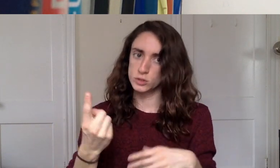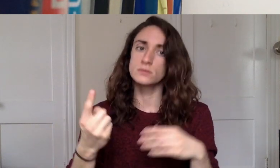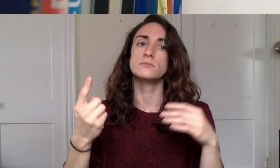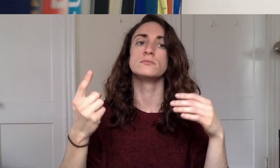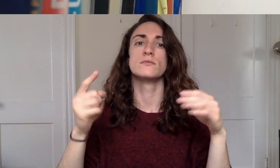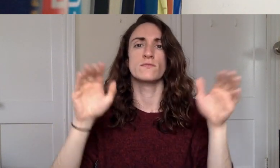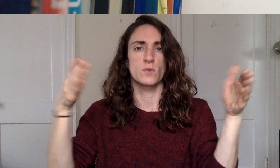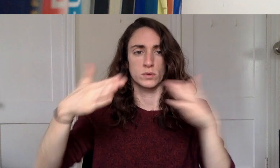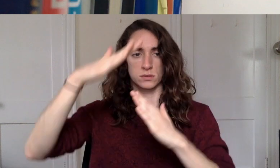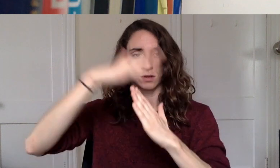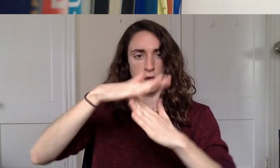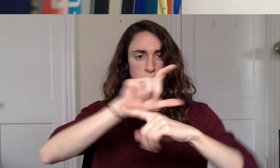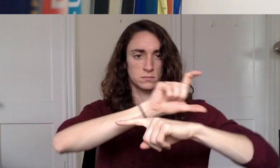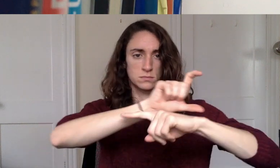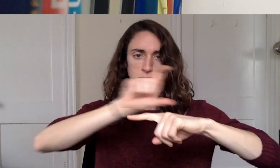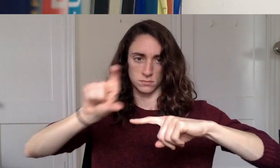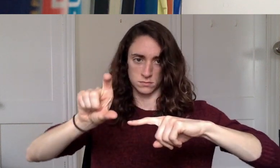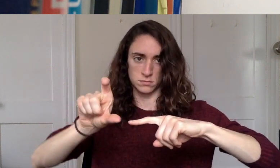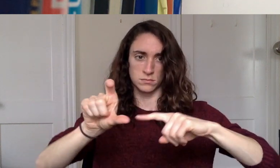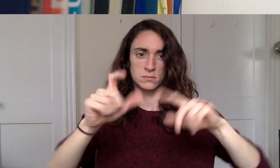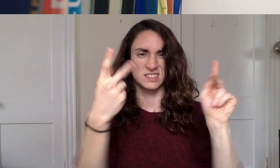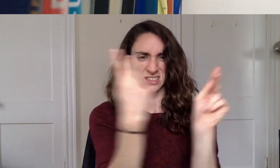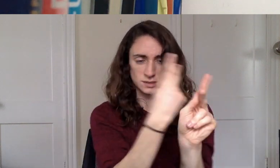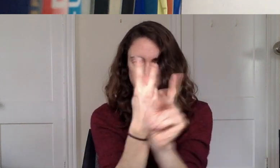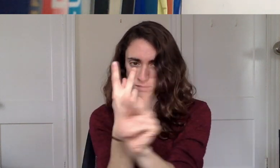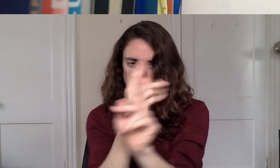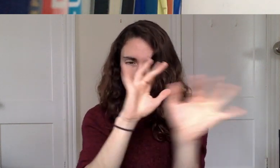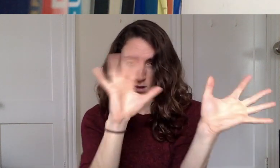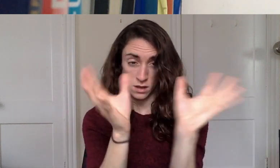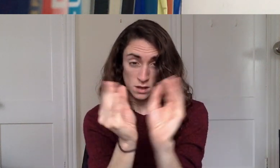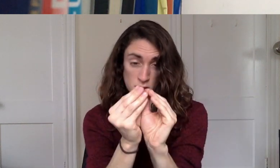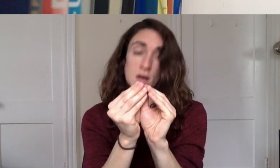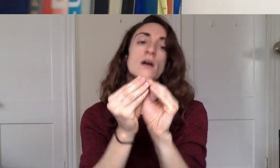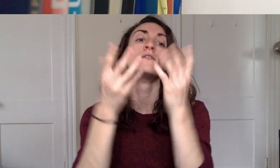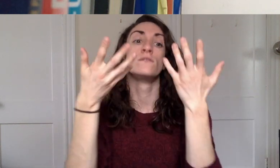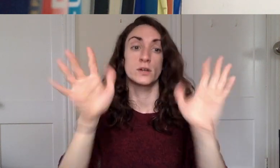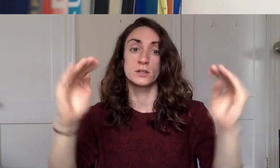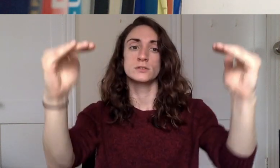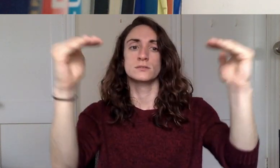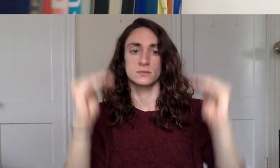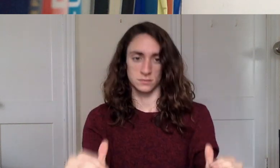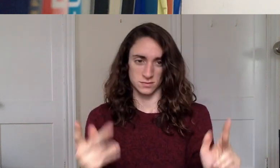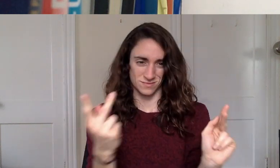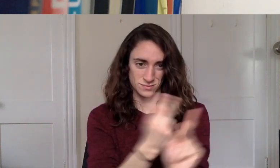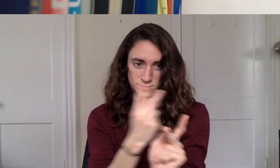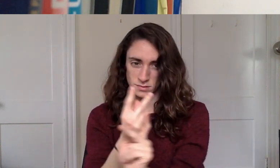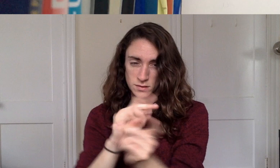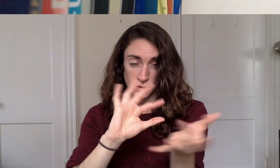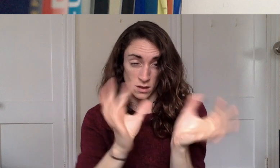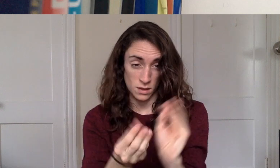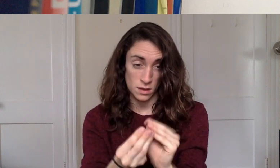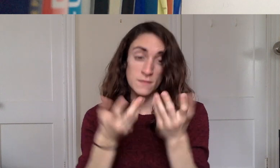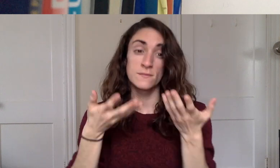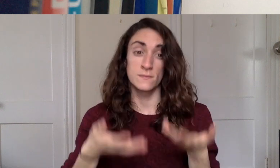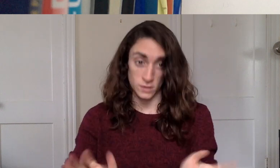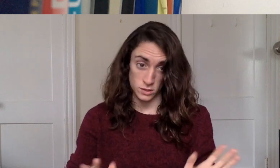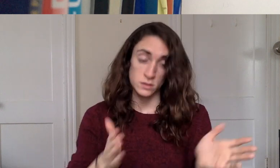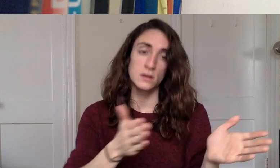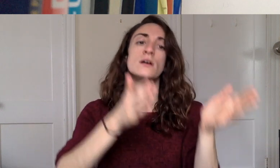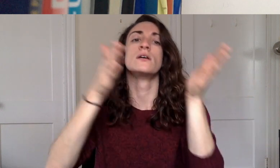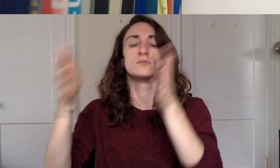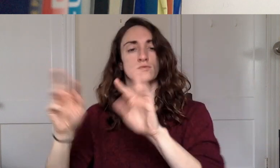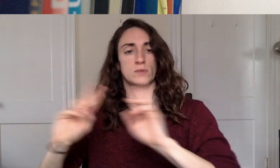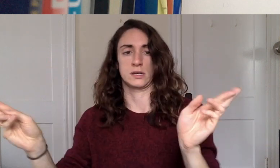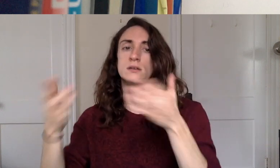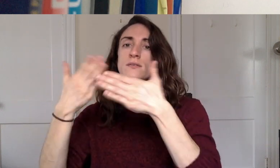the exponent properties of division, we can simplify the numerator to make our job a little easier. So that x to the 5th and x to the 3rd,